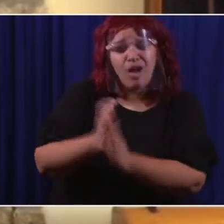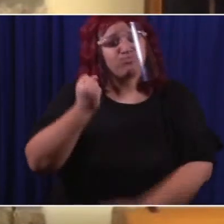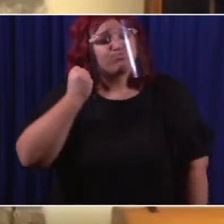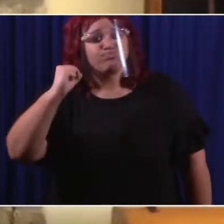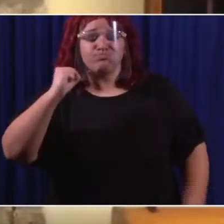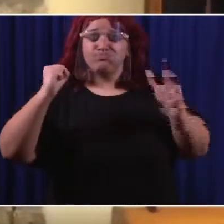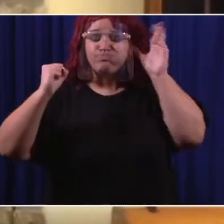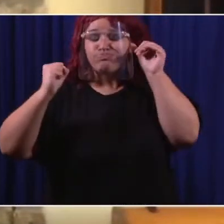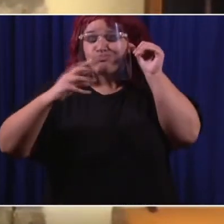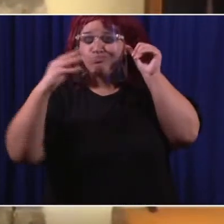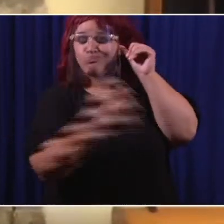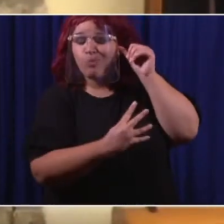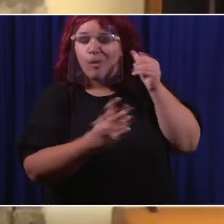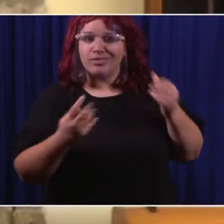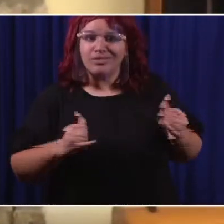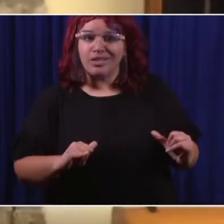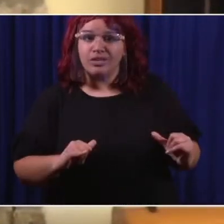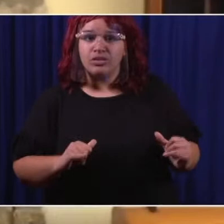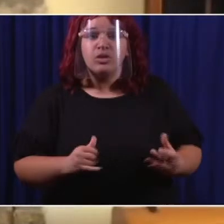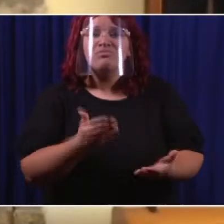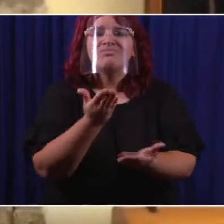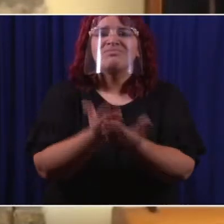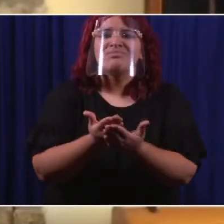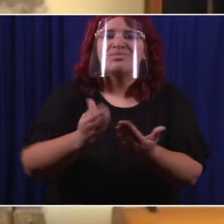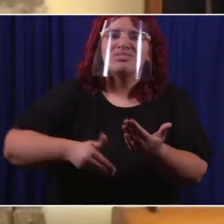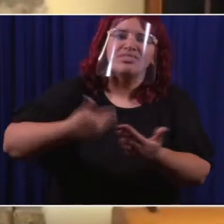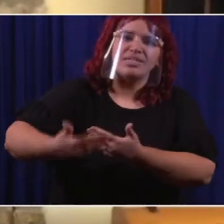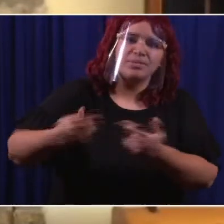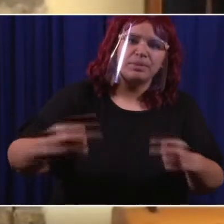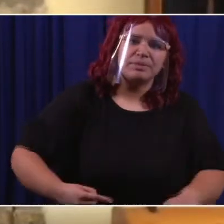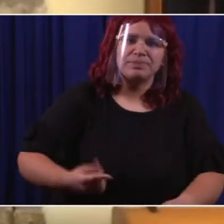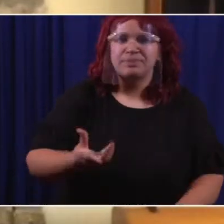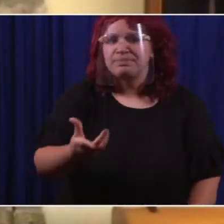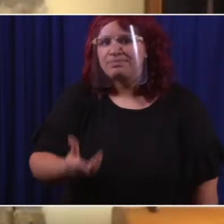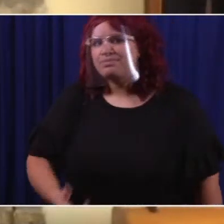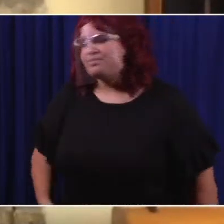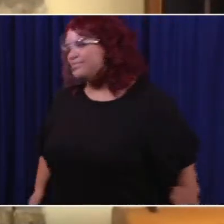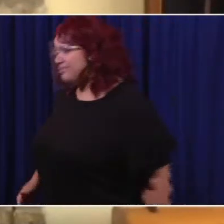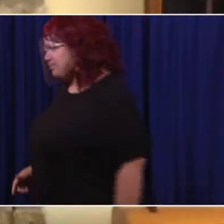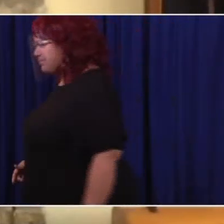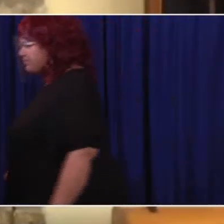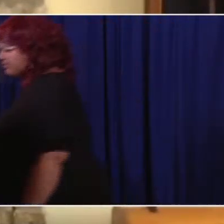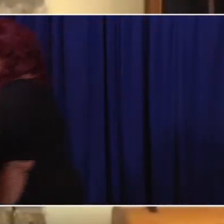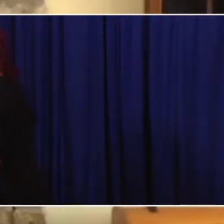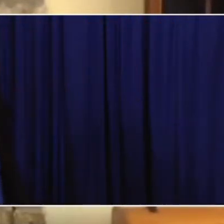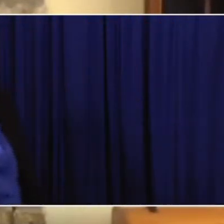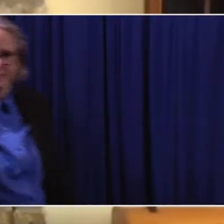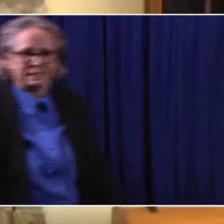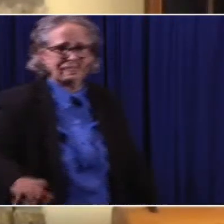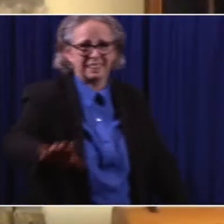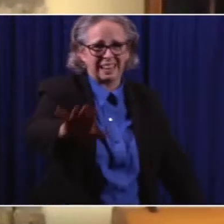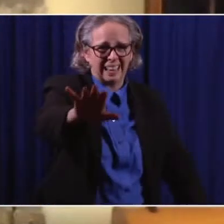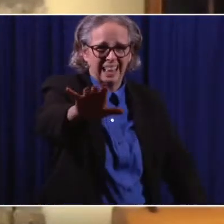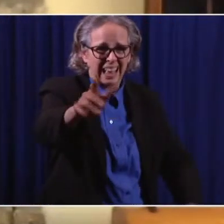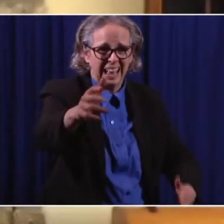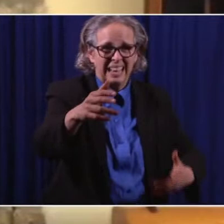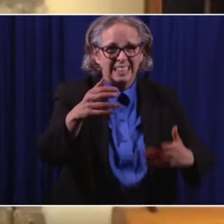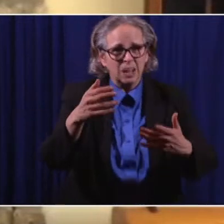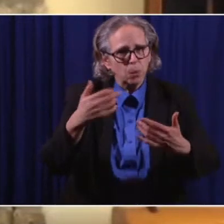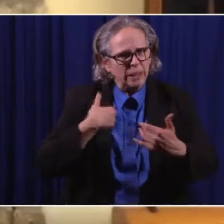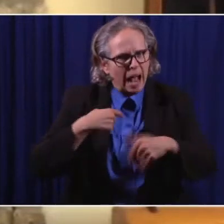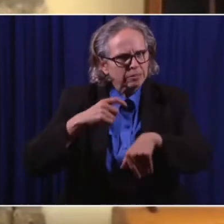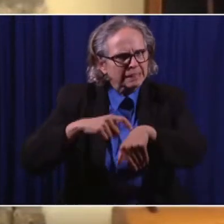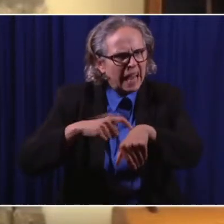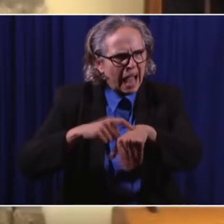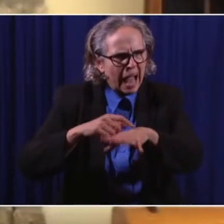Well, there's still time. There's still time for them to do that. And I'm the optimist. I think people will do it. I mean,